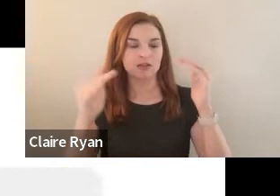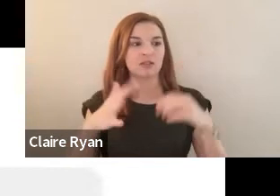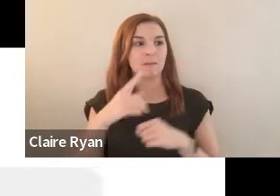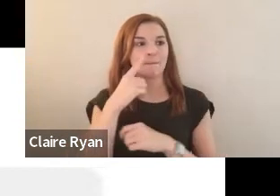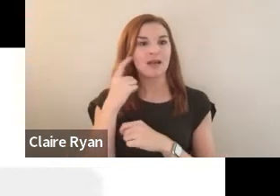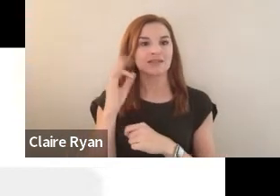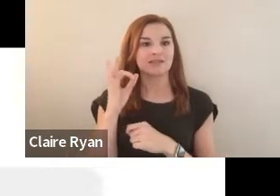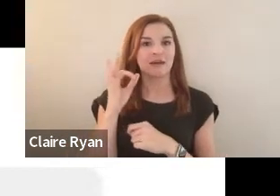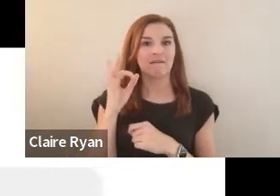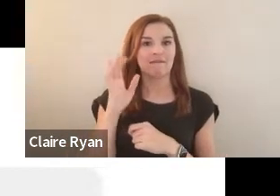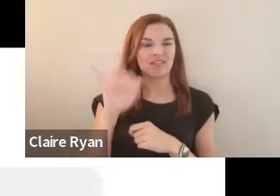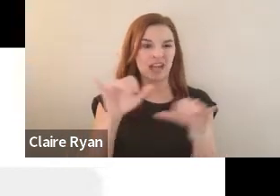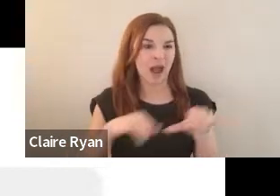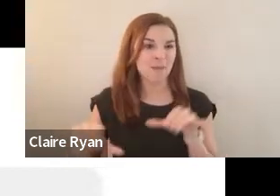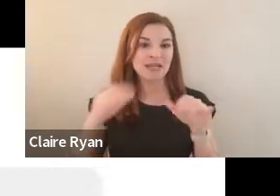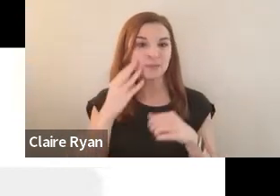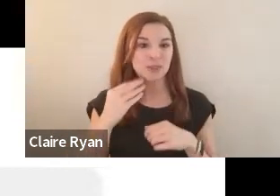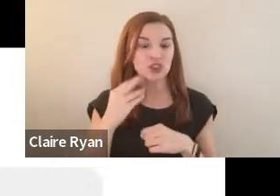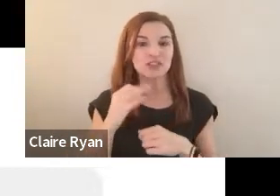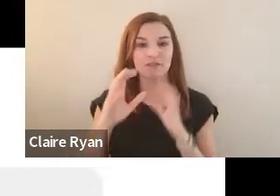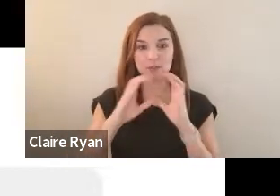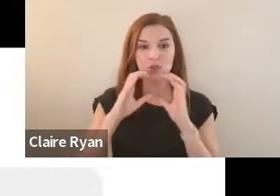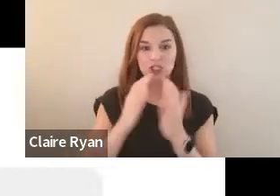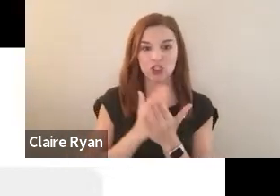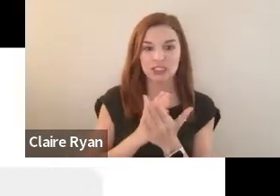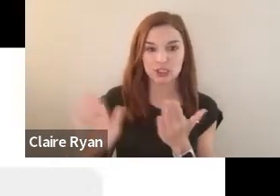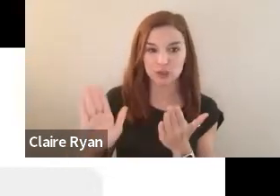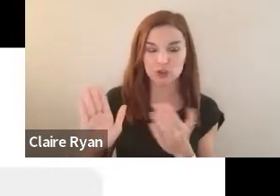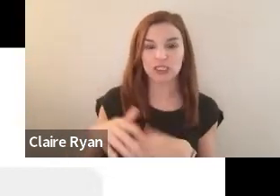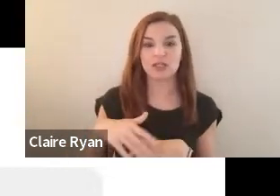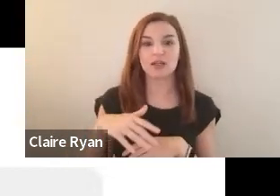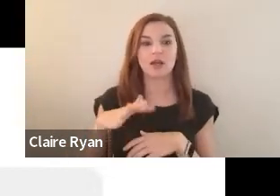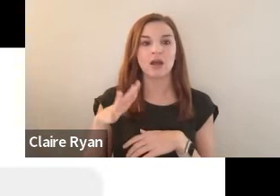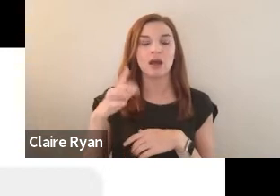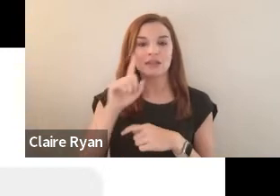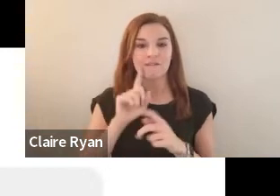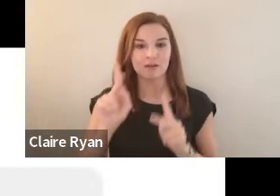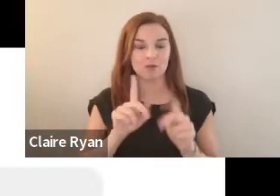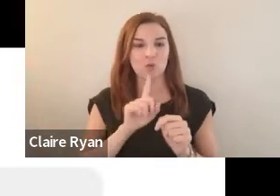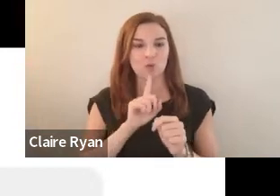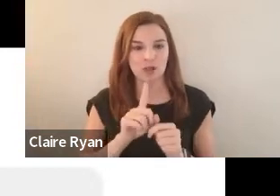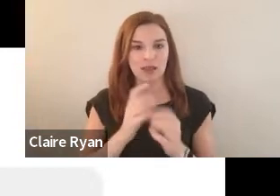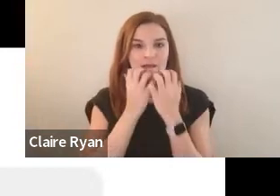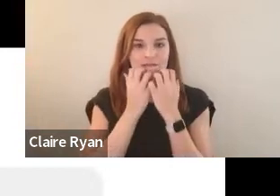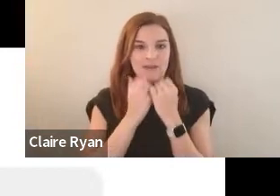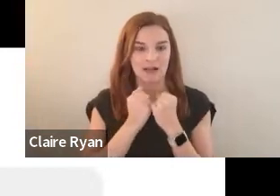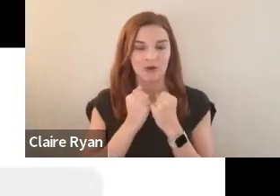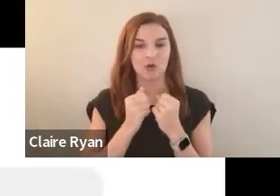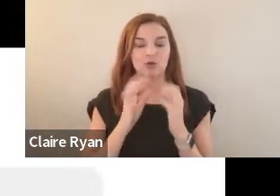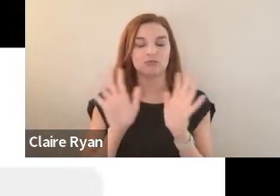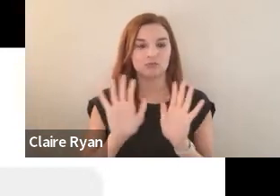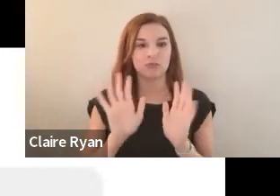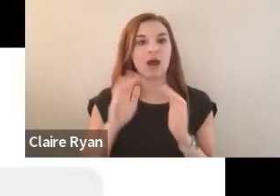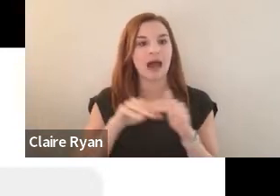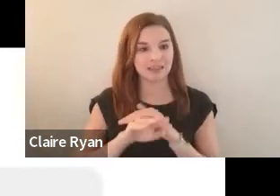health equity, whether we're talking about children or adults, if they have this common experience of